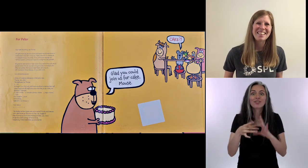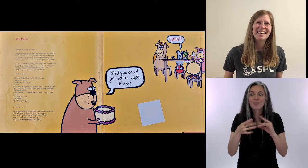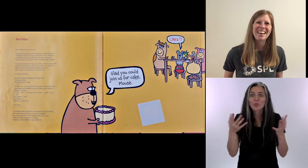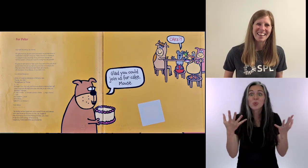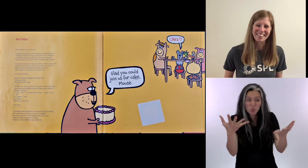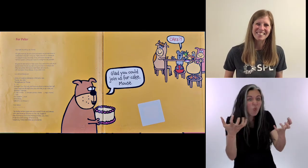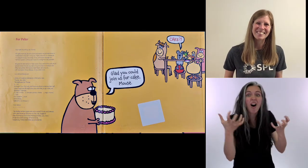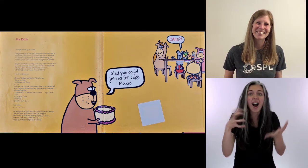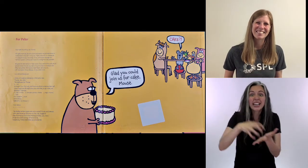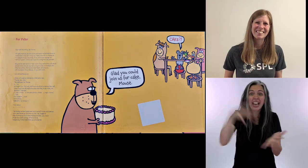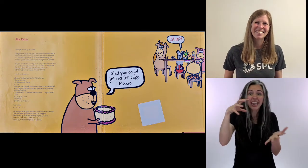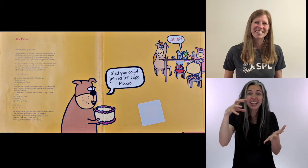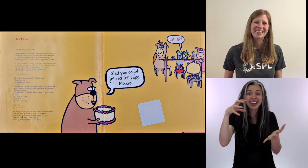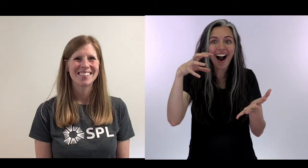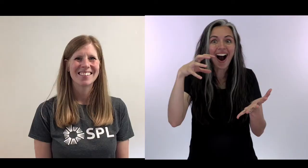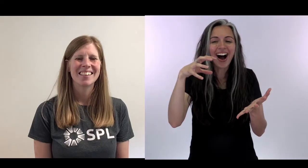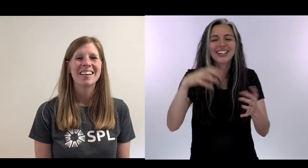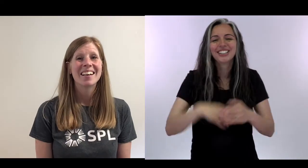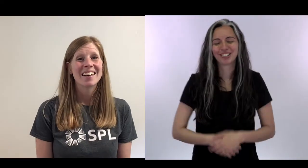The end.